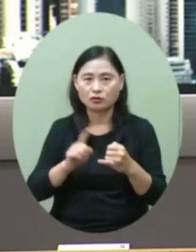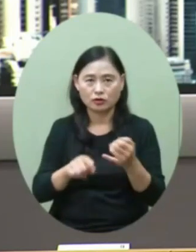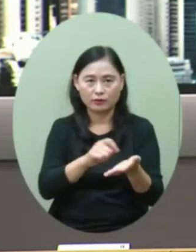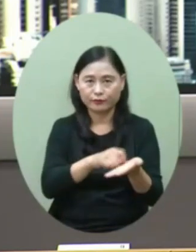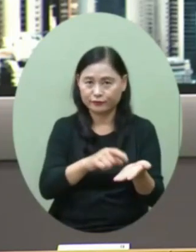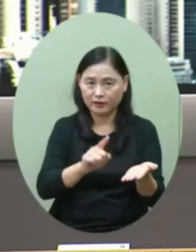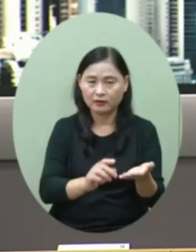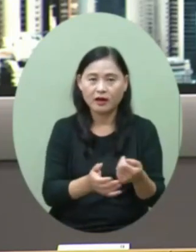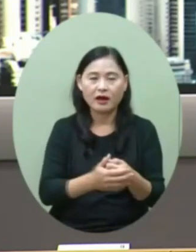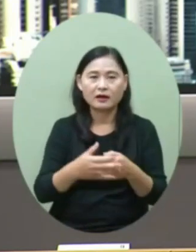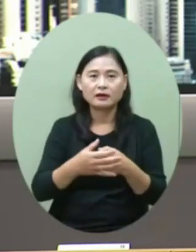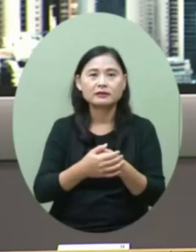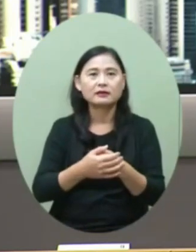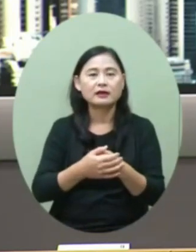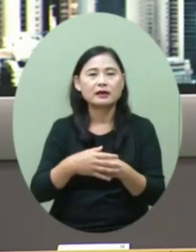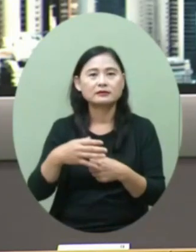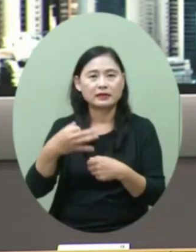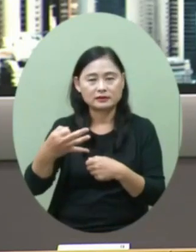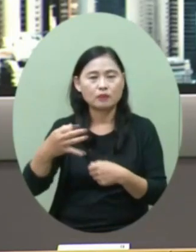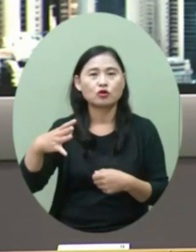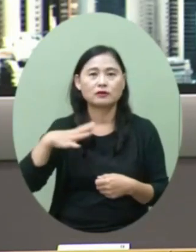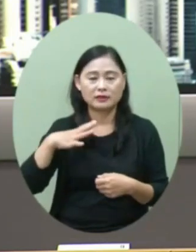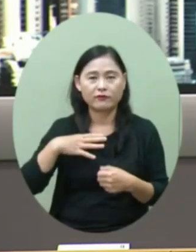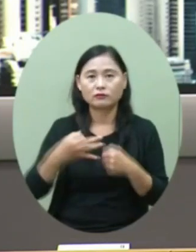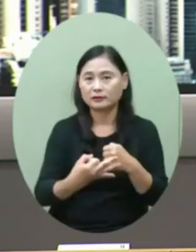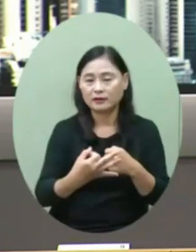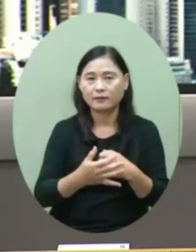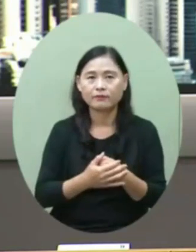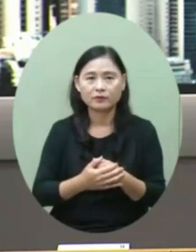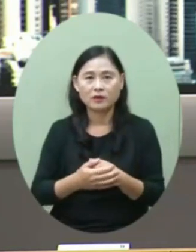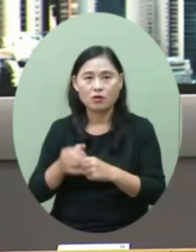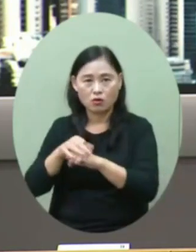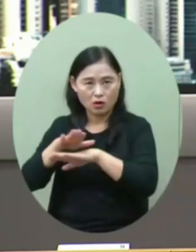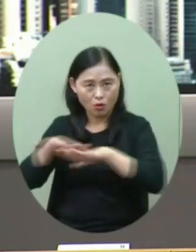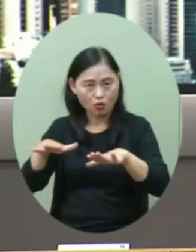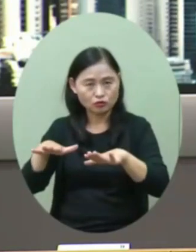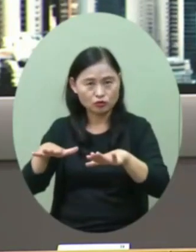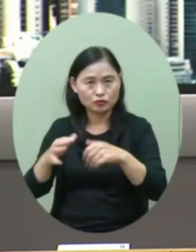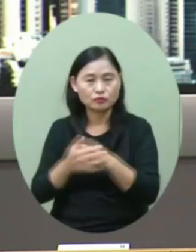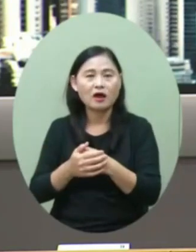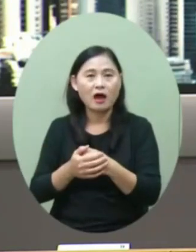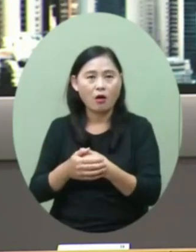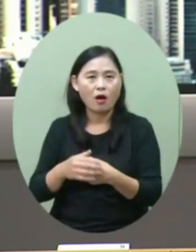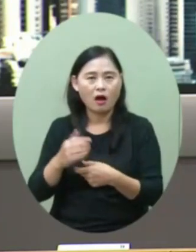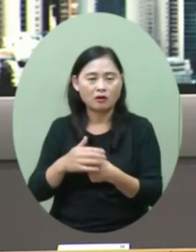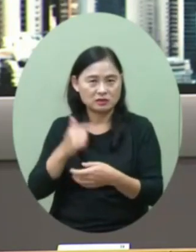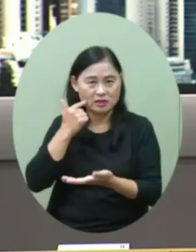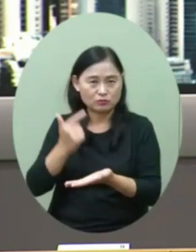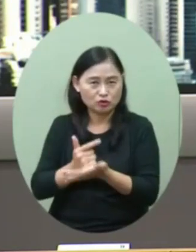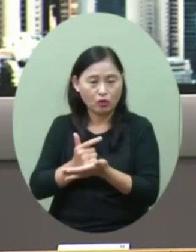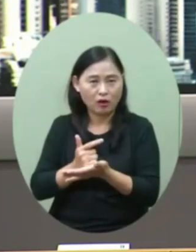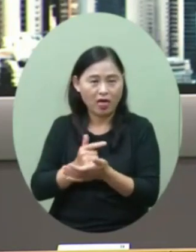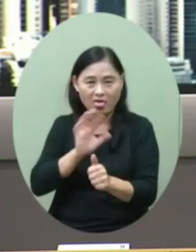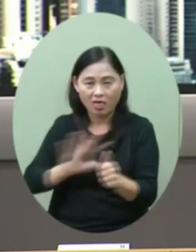then in scenario 3, when a major and imminent threat to